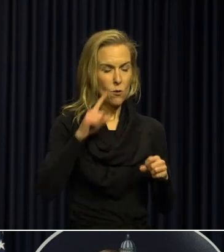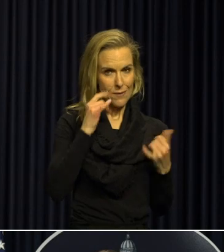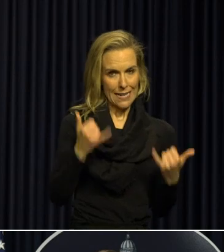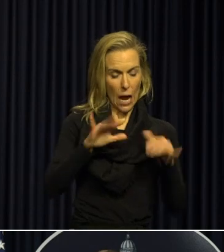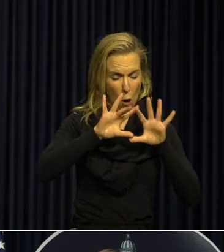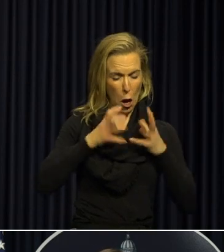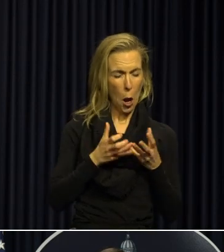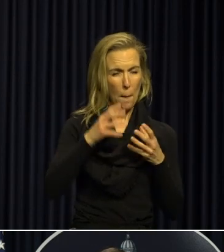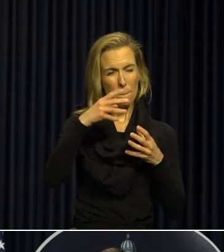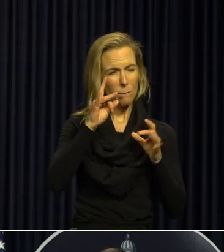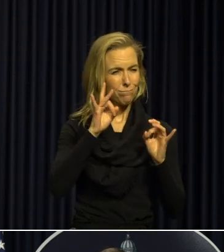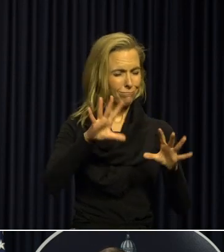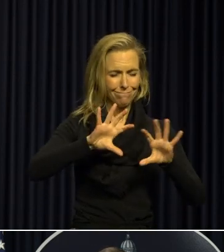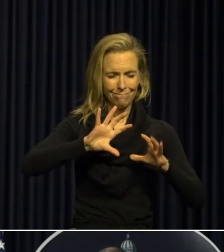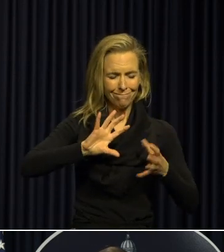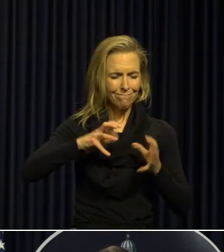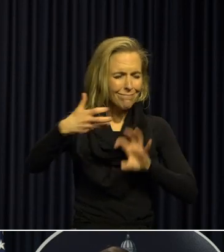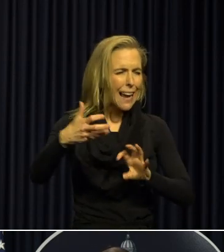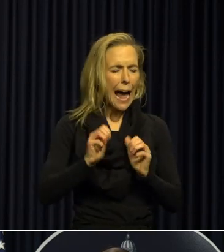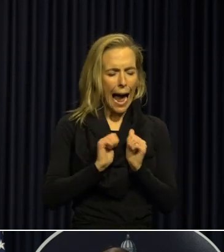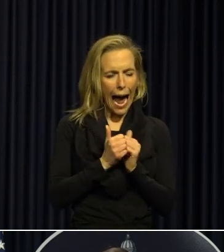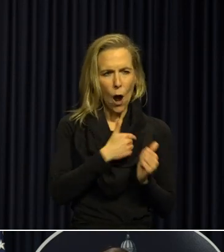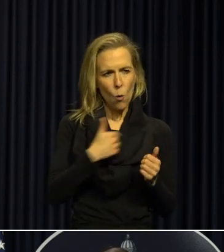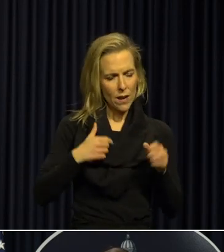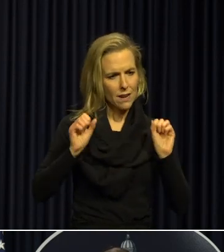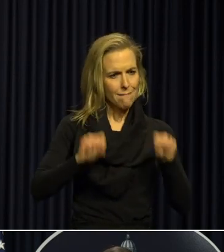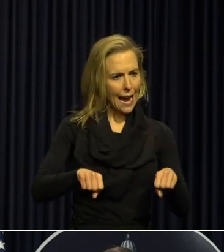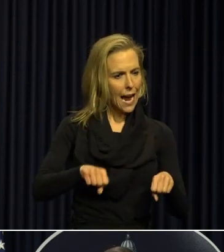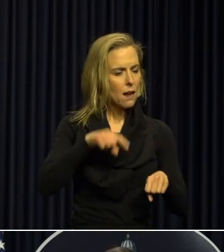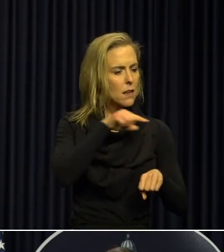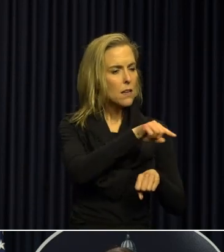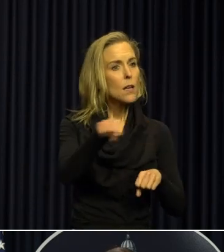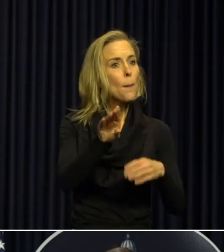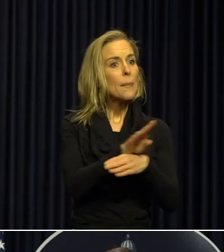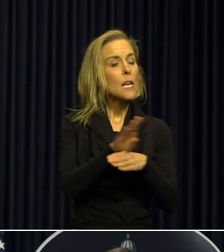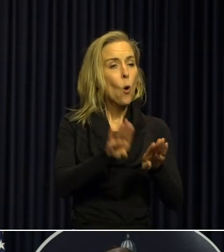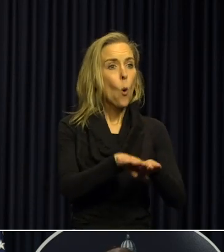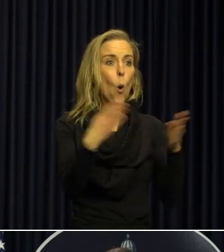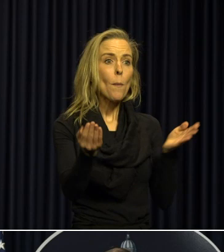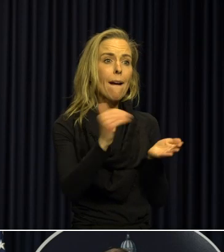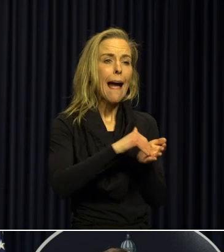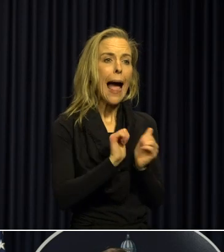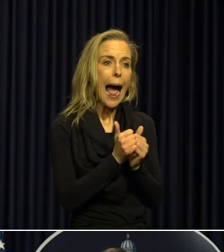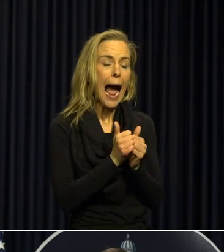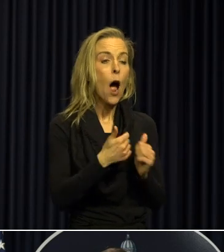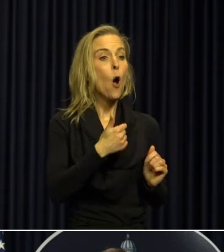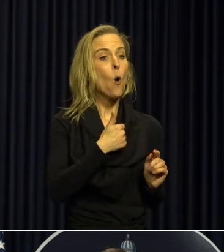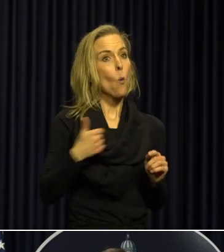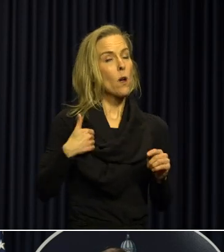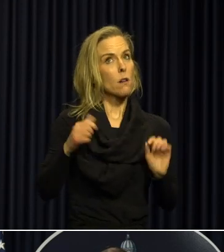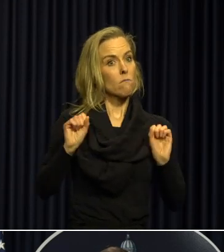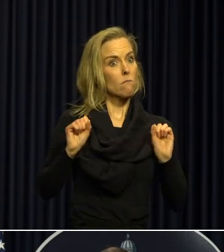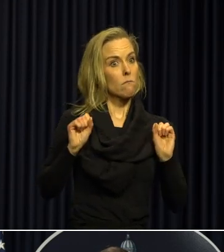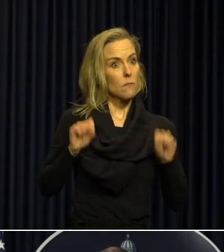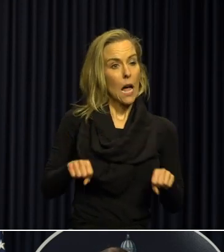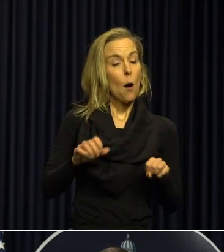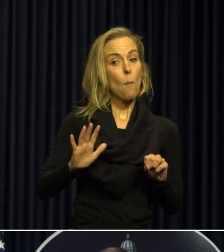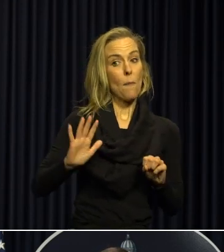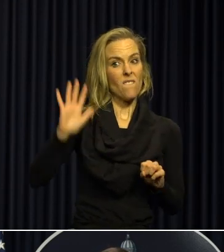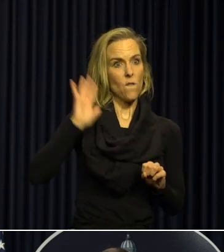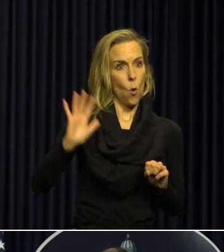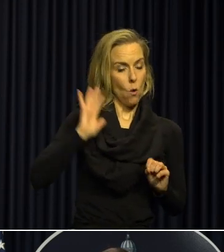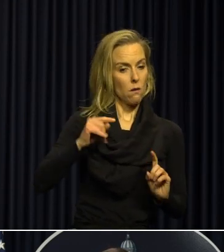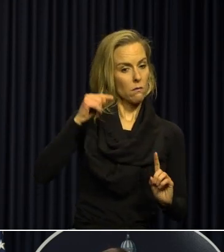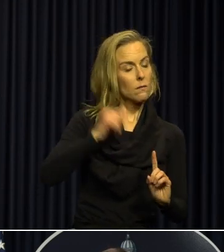pandemic, start to reopen, where better than opening in an area that is used to